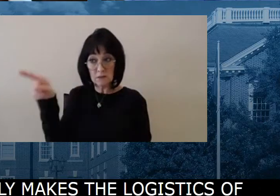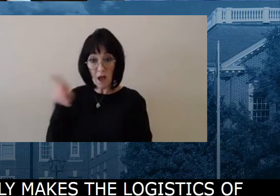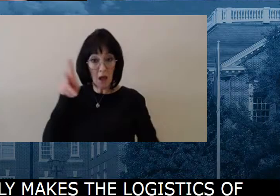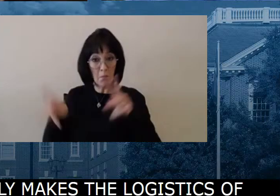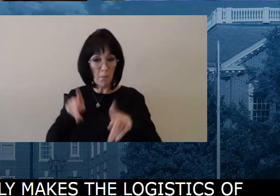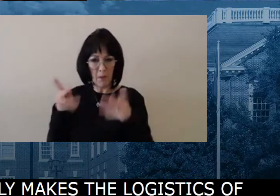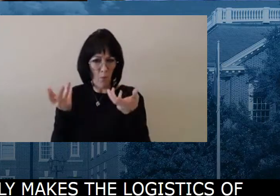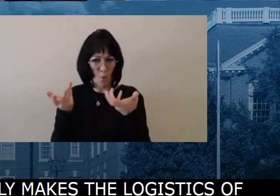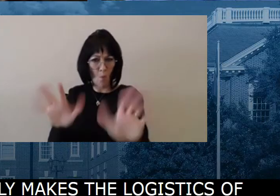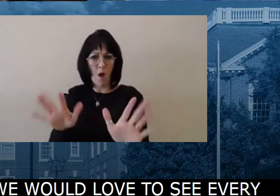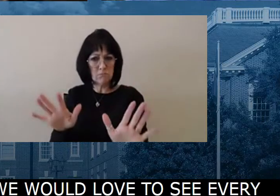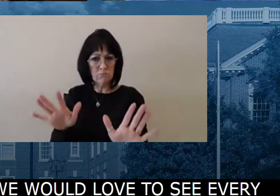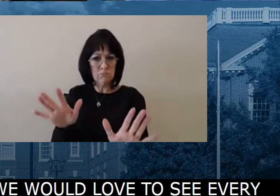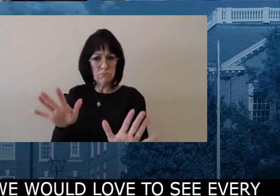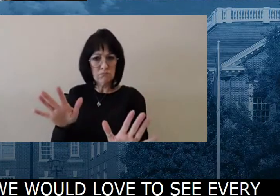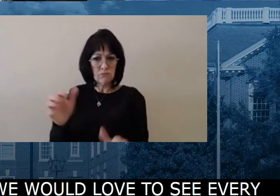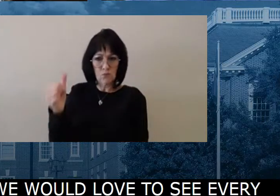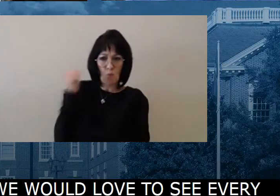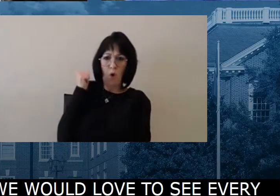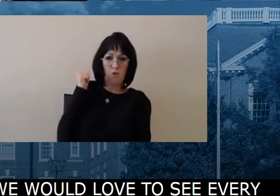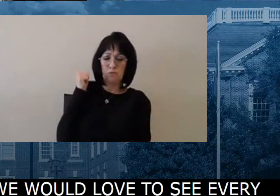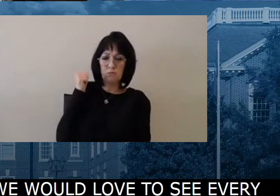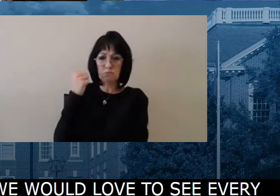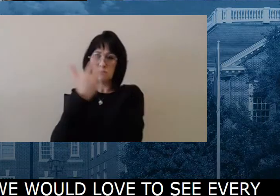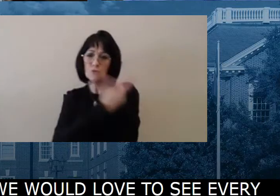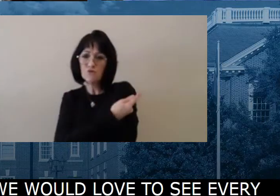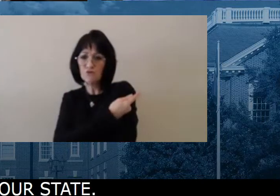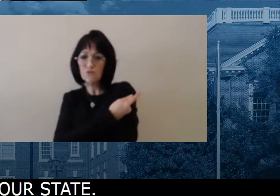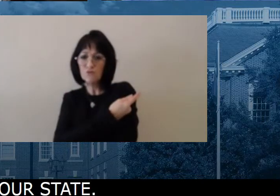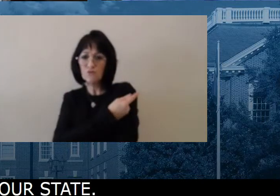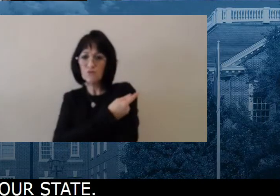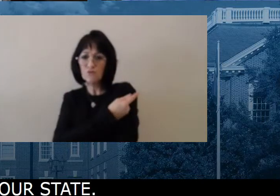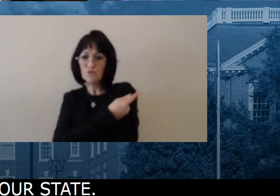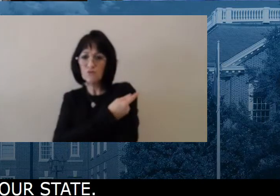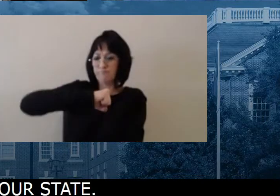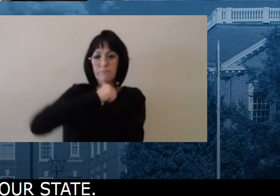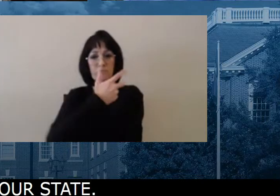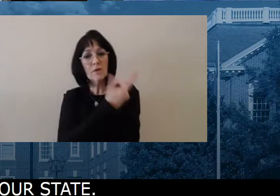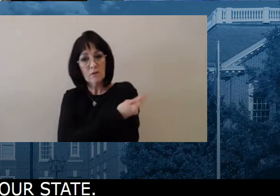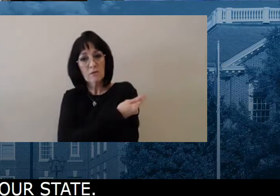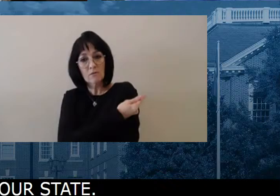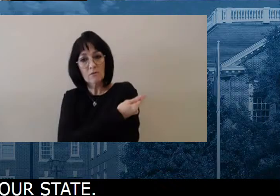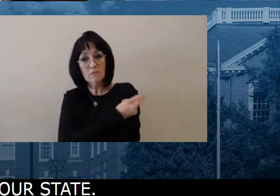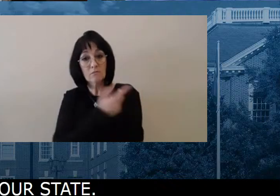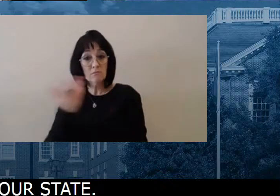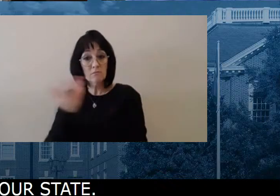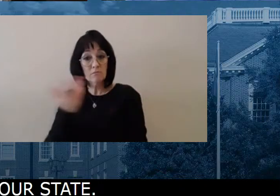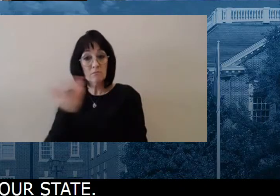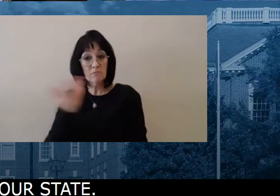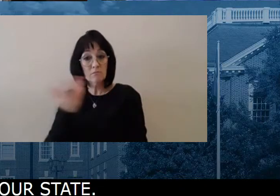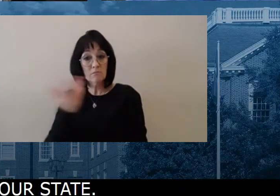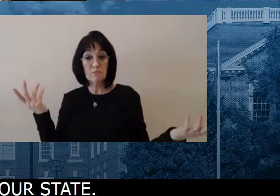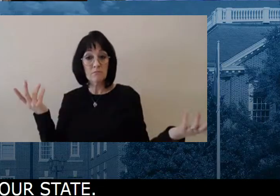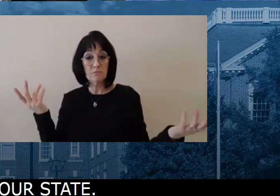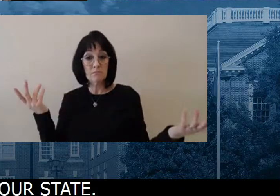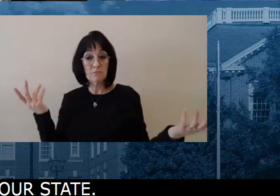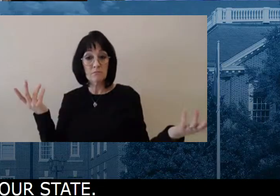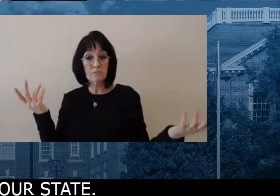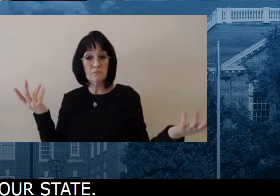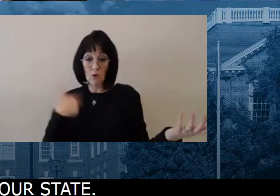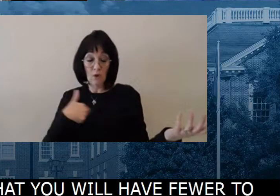that means you'll have fewer to vaccinate. We want that number to be as high as I possibly